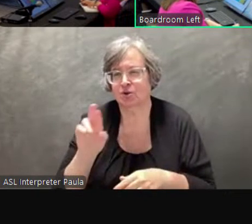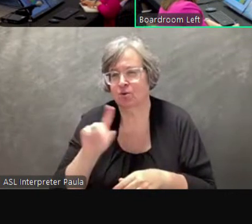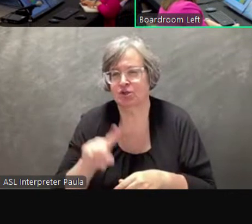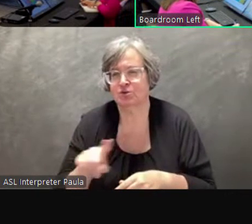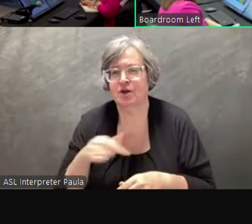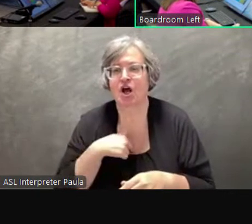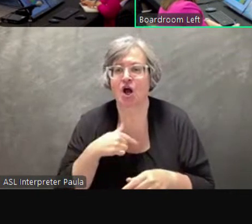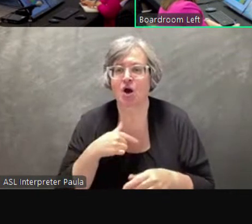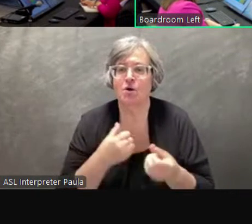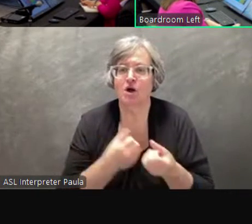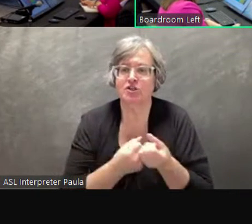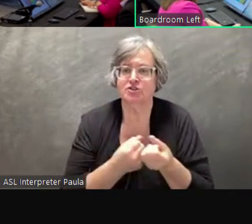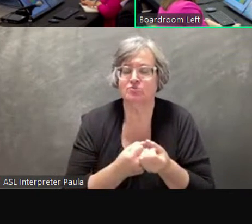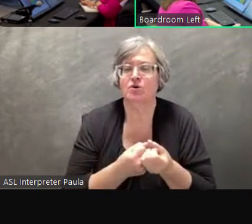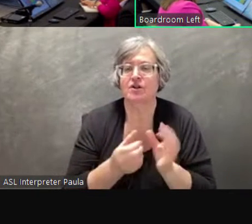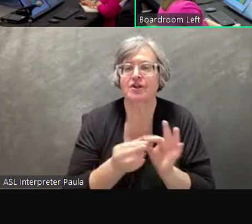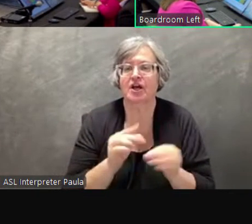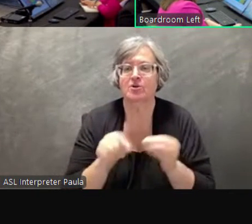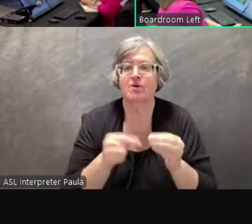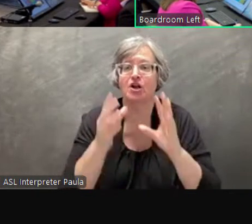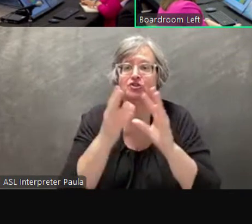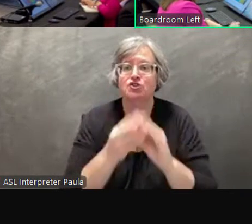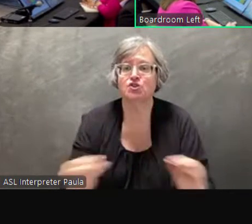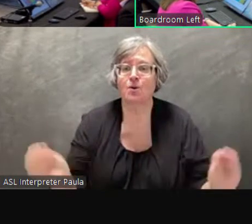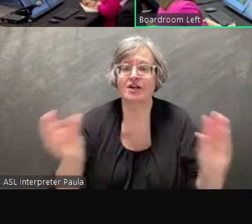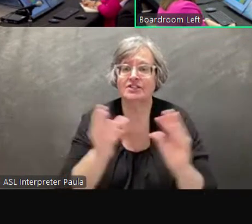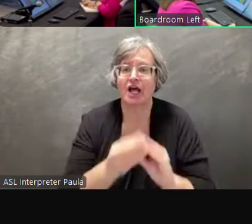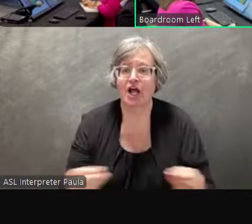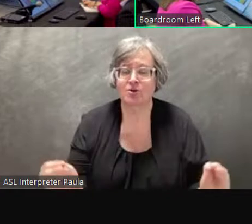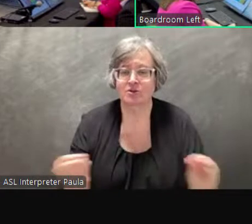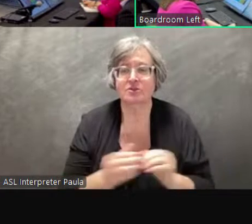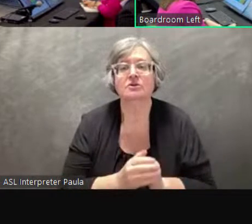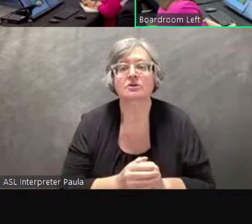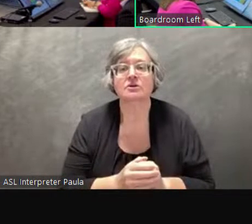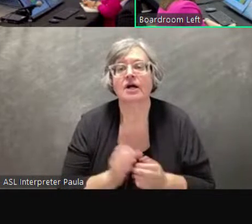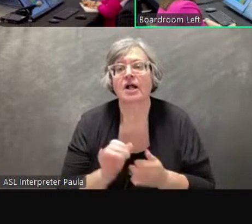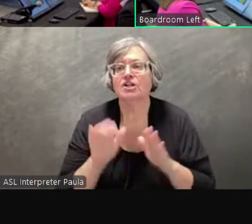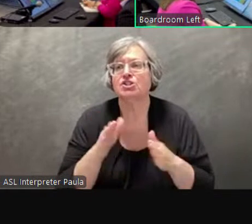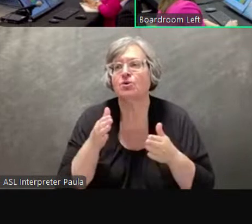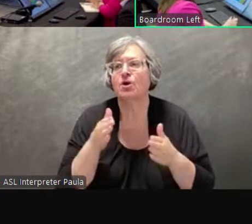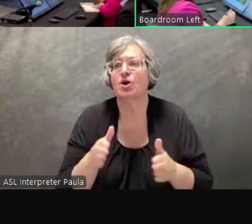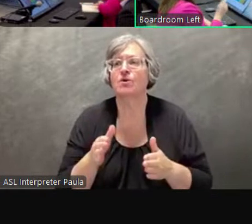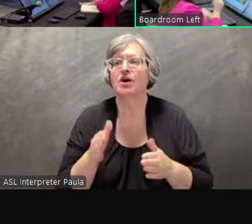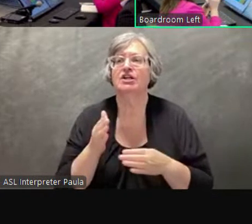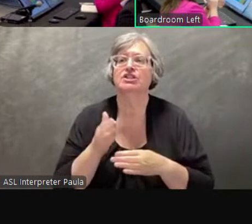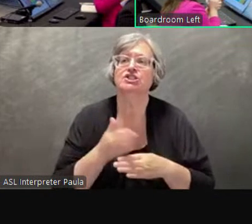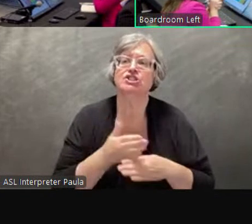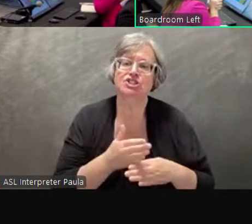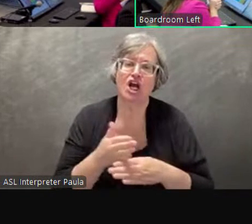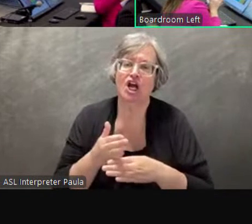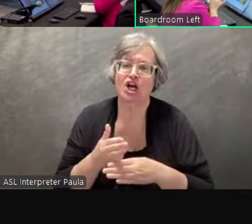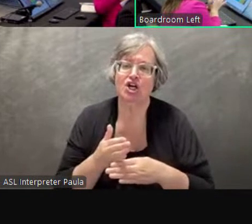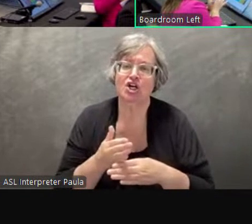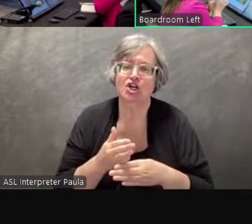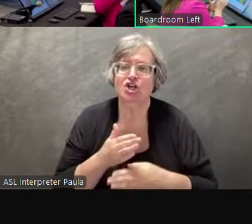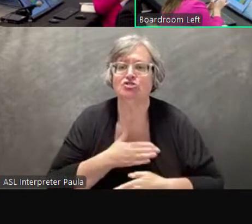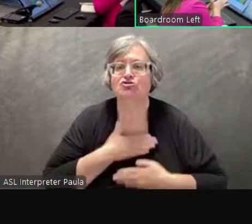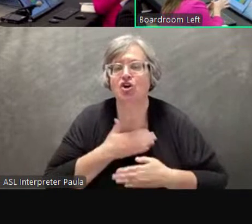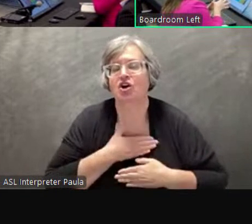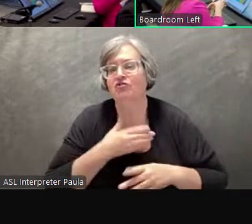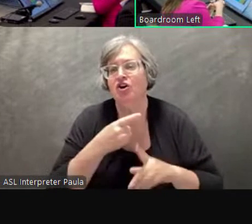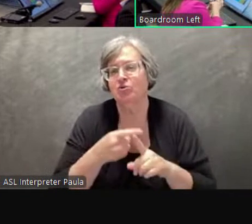the comment around storytelling. I felt like there's a great way of being able to share this joyful scenario,